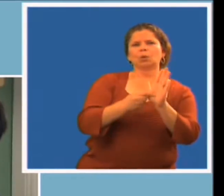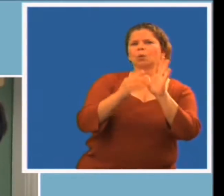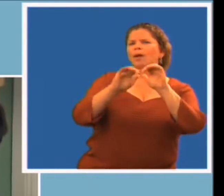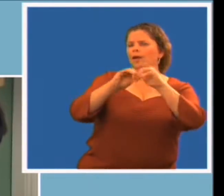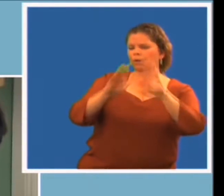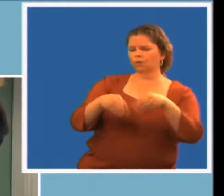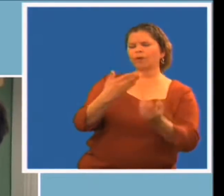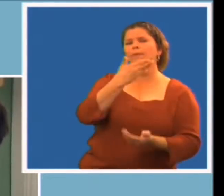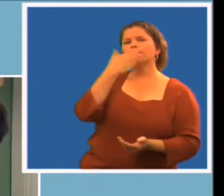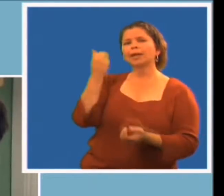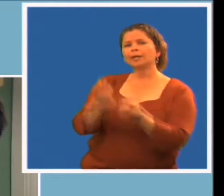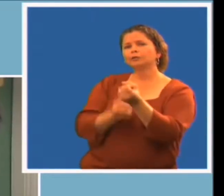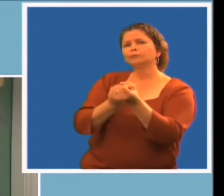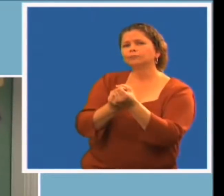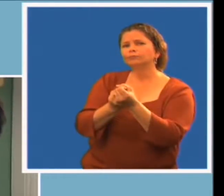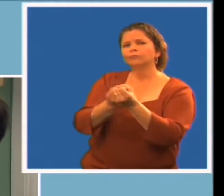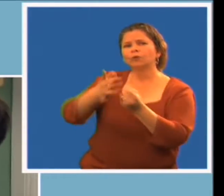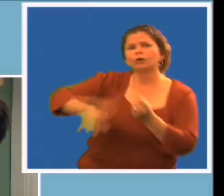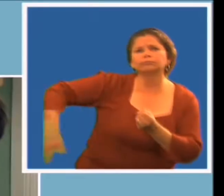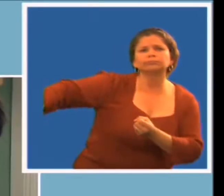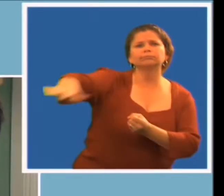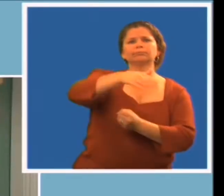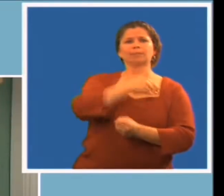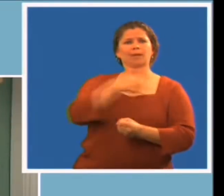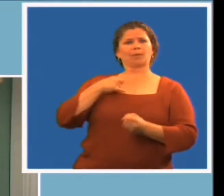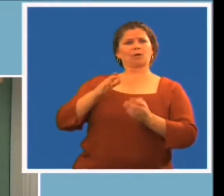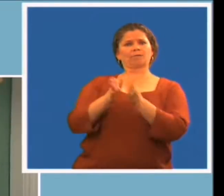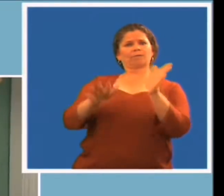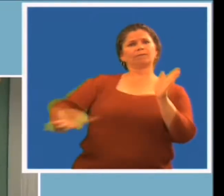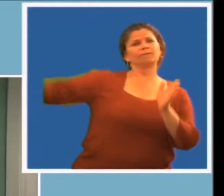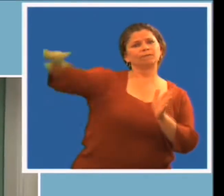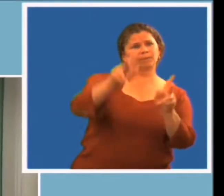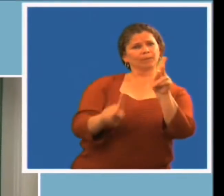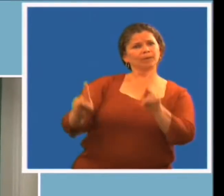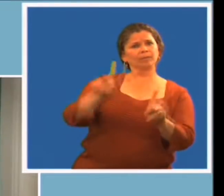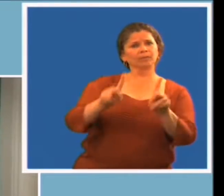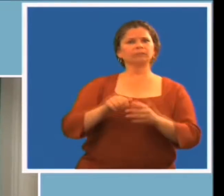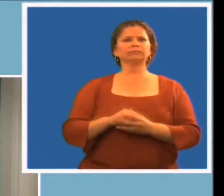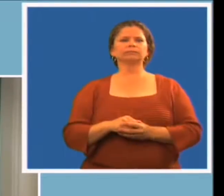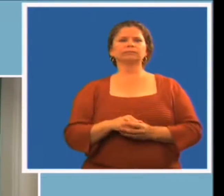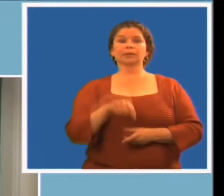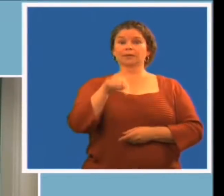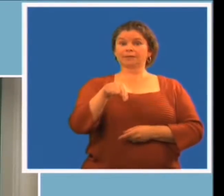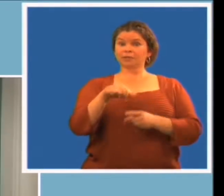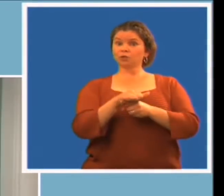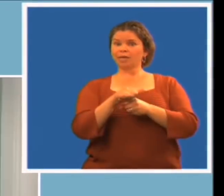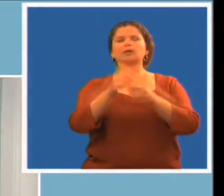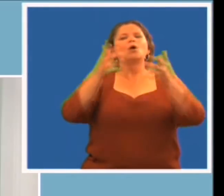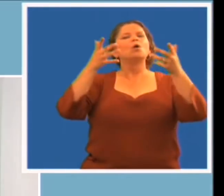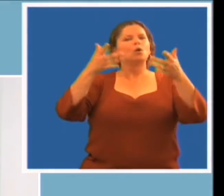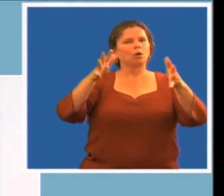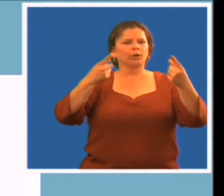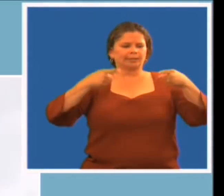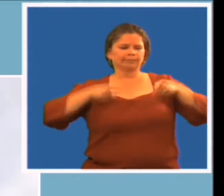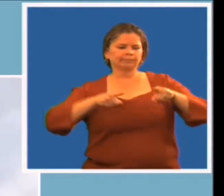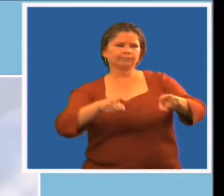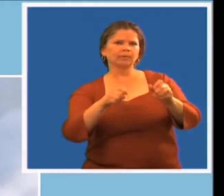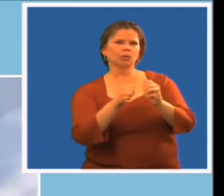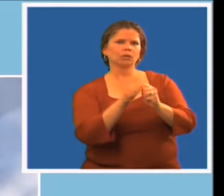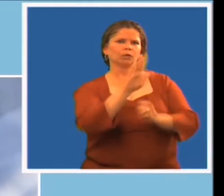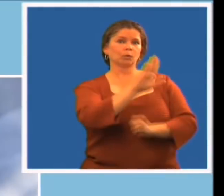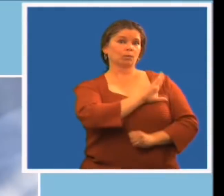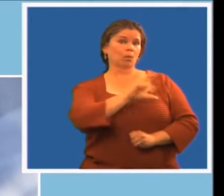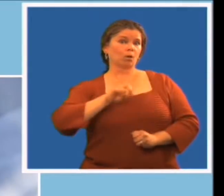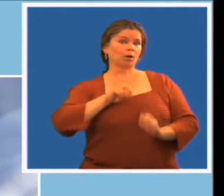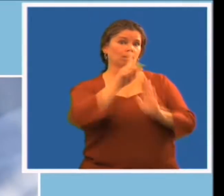better. This training is aligned with your board's policy and procedures on accessible customer service. Your